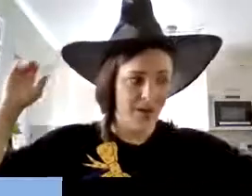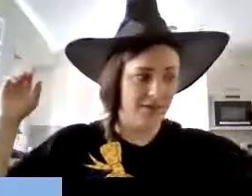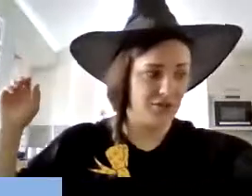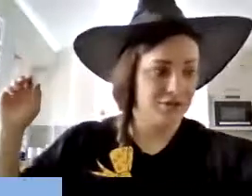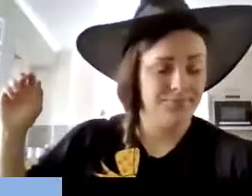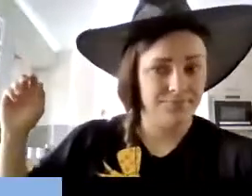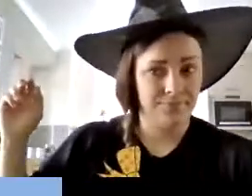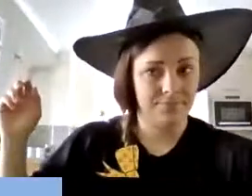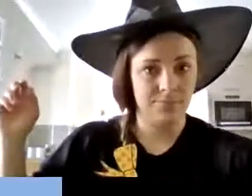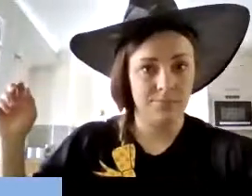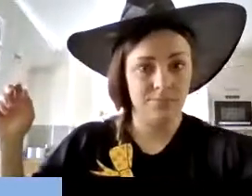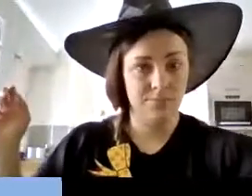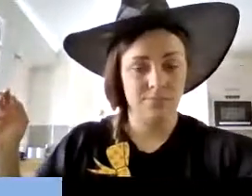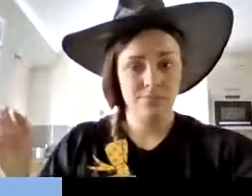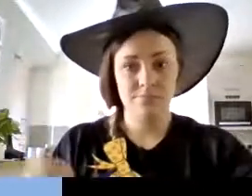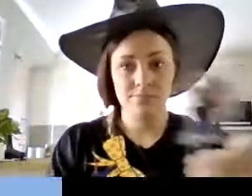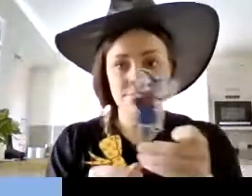So the witch.